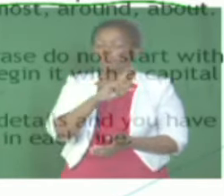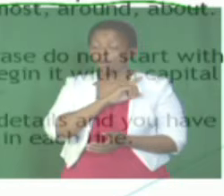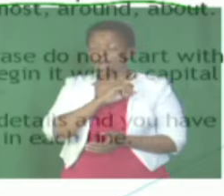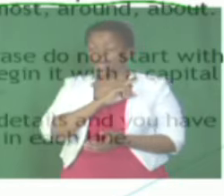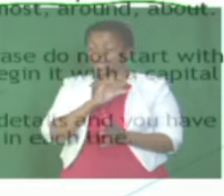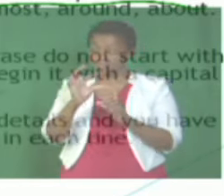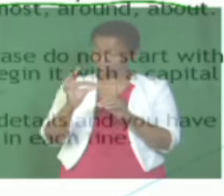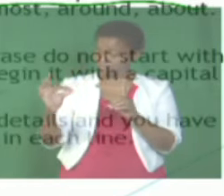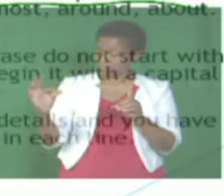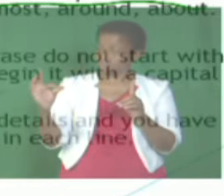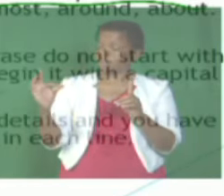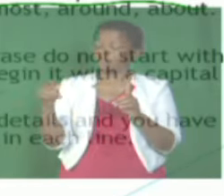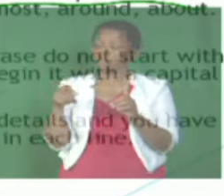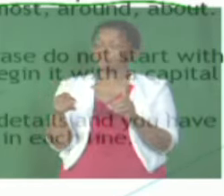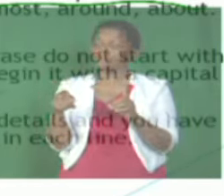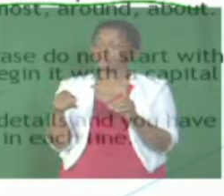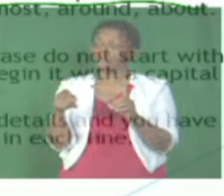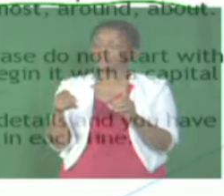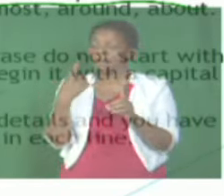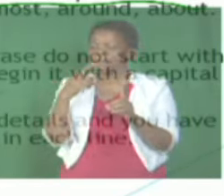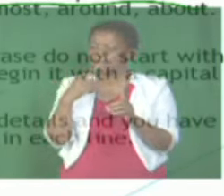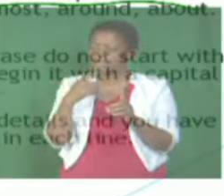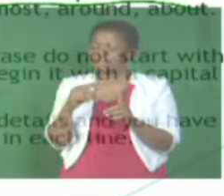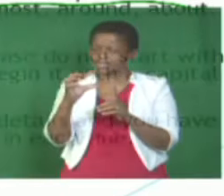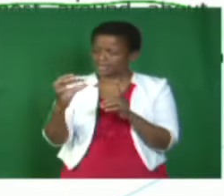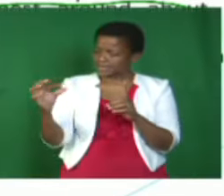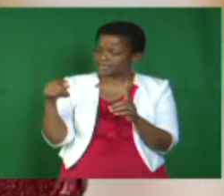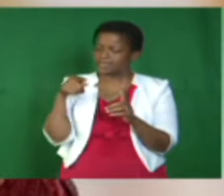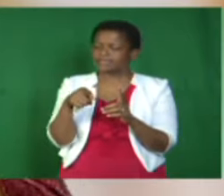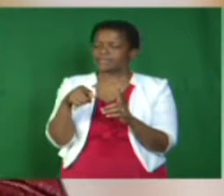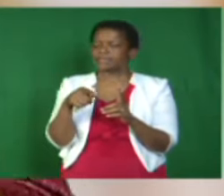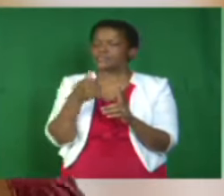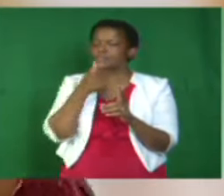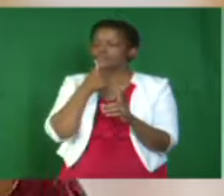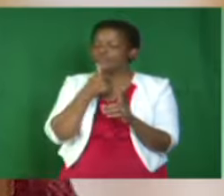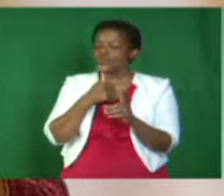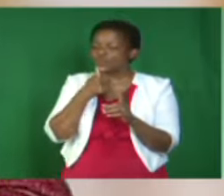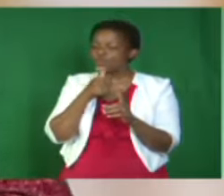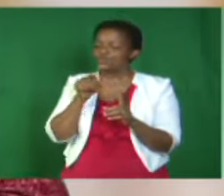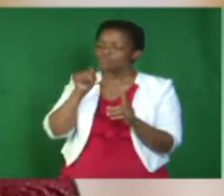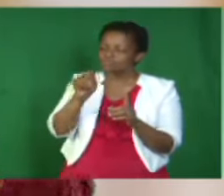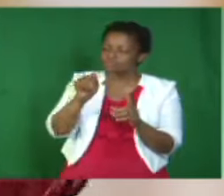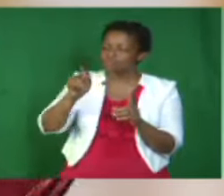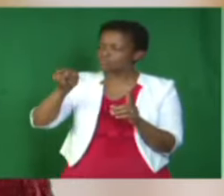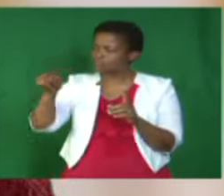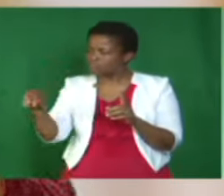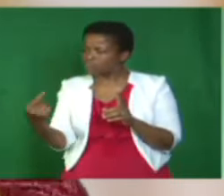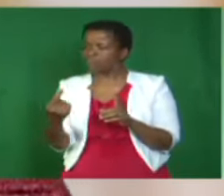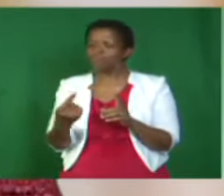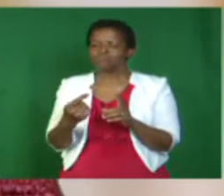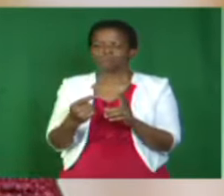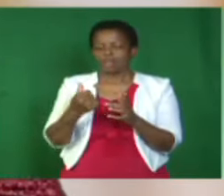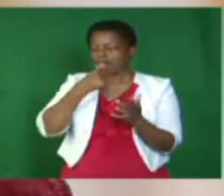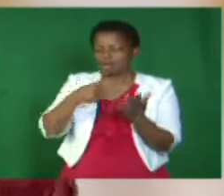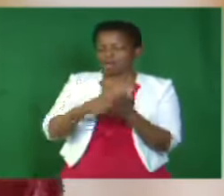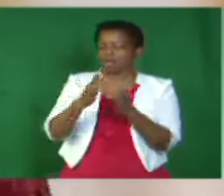format. But if you were answering using a sentence, you are going to observe the punctuation rules of starting with a